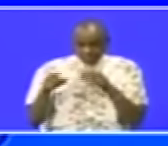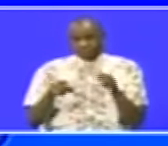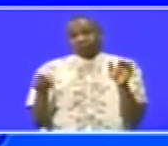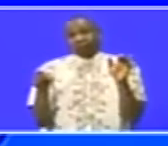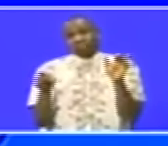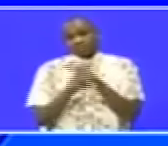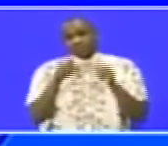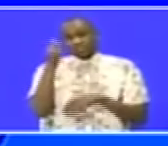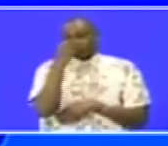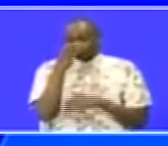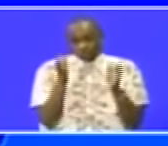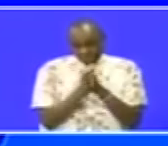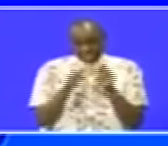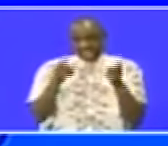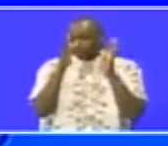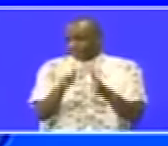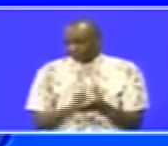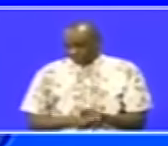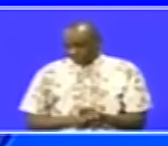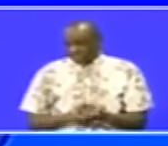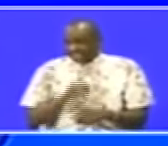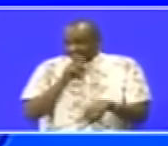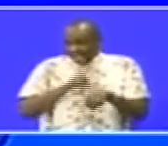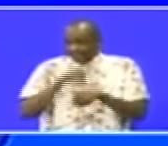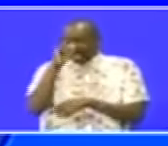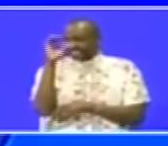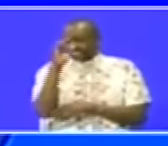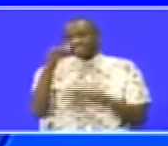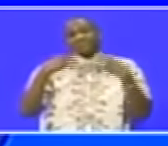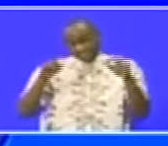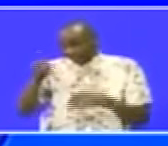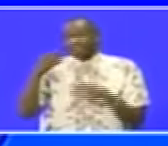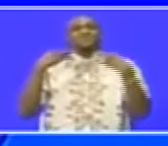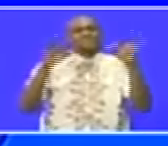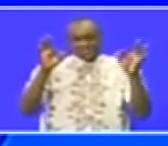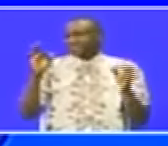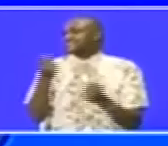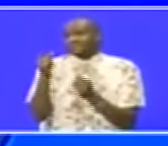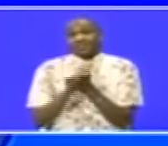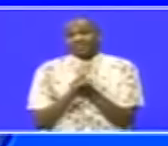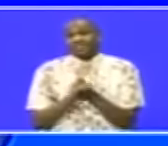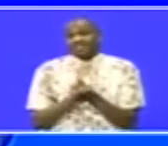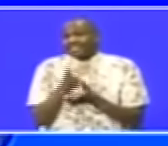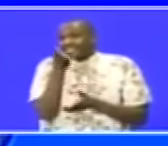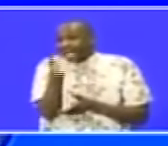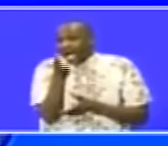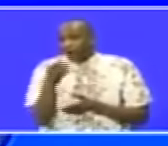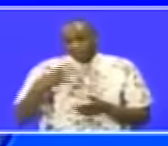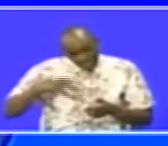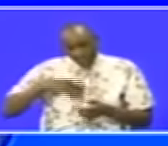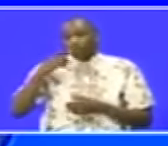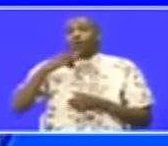journalist Joshua Arap Sang. Even as the ICC suspects now walk free in Kenya, the hearing of the case filed by survivors